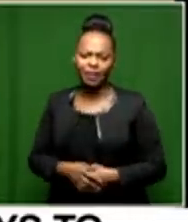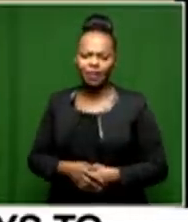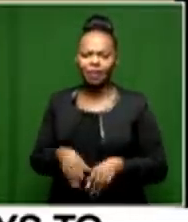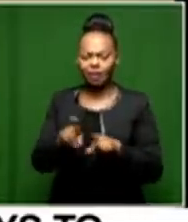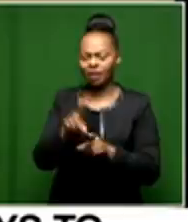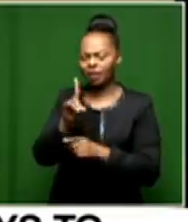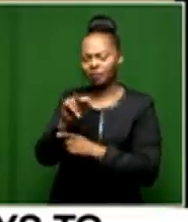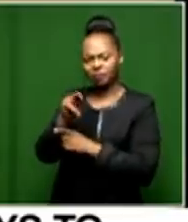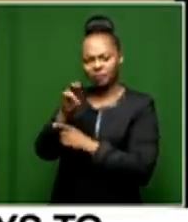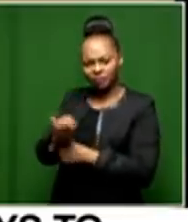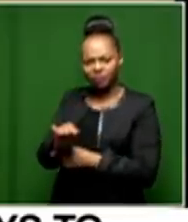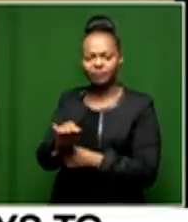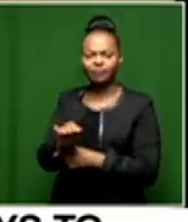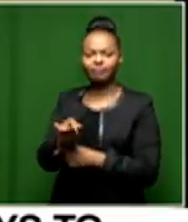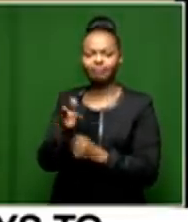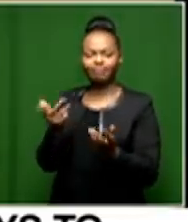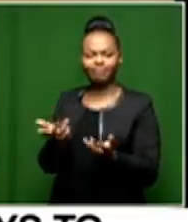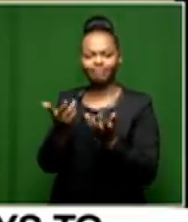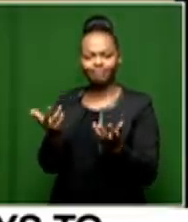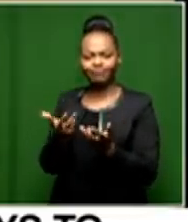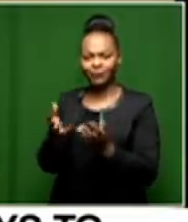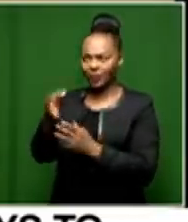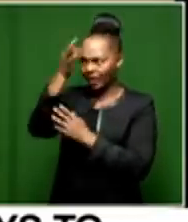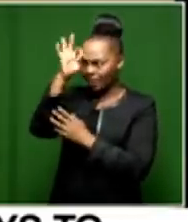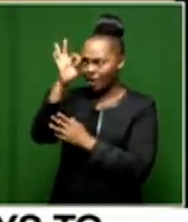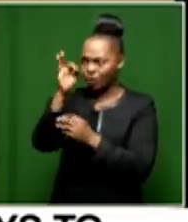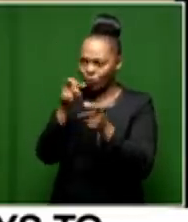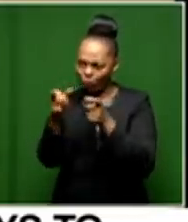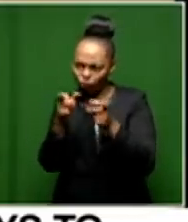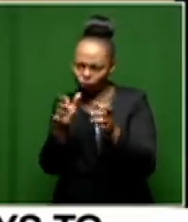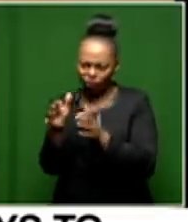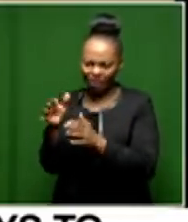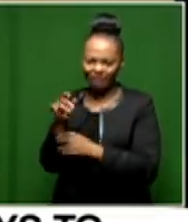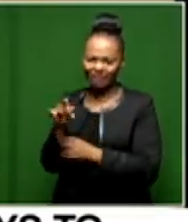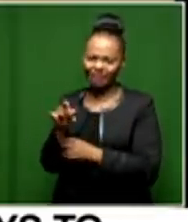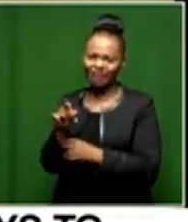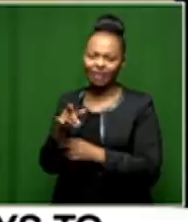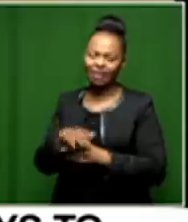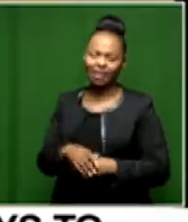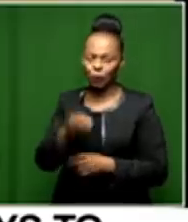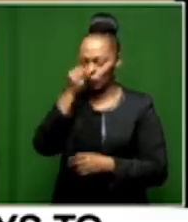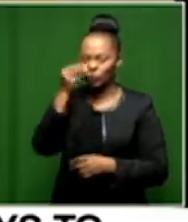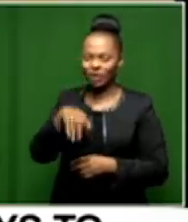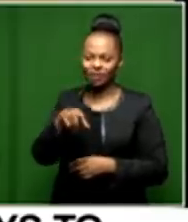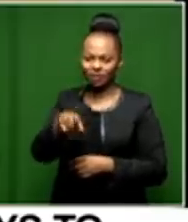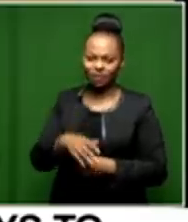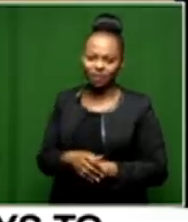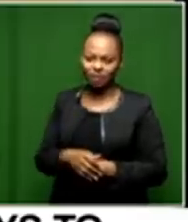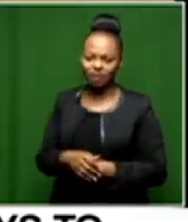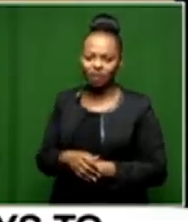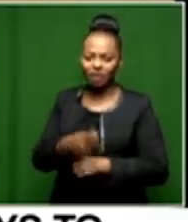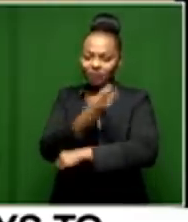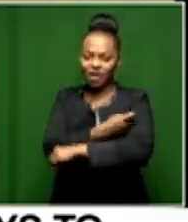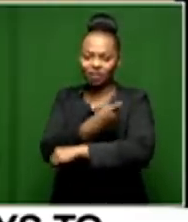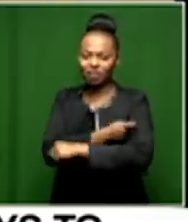DNA and becoming aware that governments can control you. That, I mean, to be blunt, that's nonsense, because it isn't how the